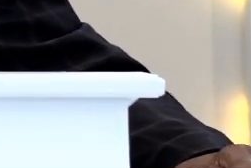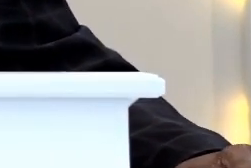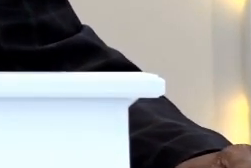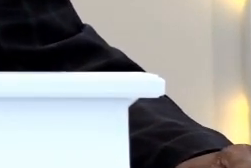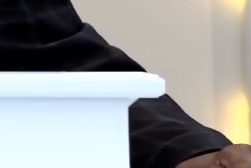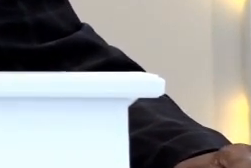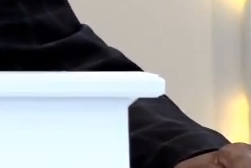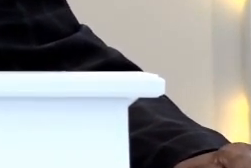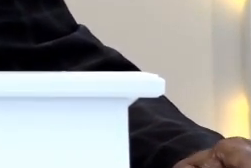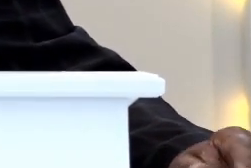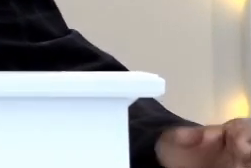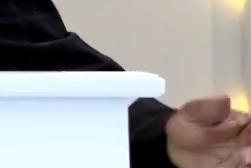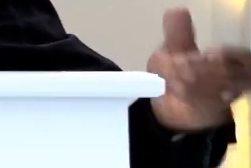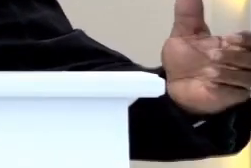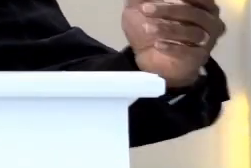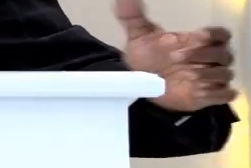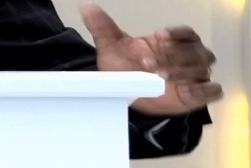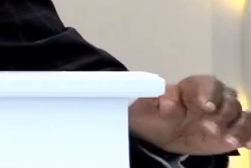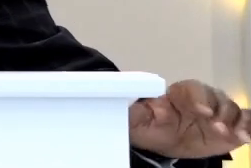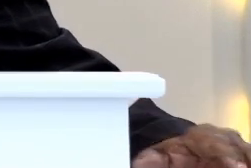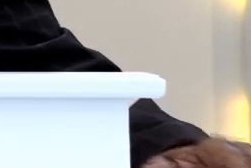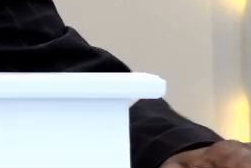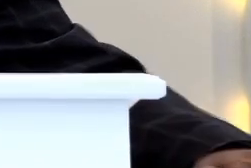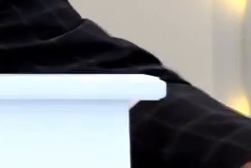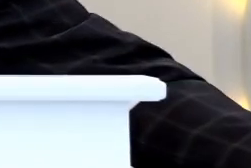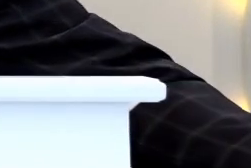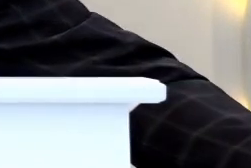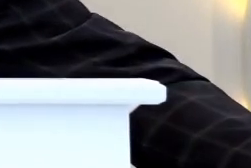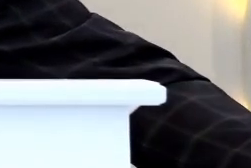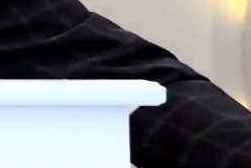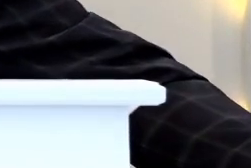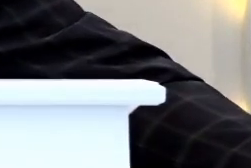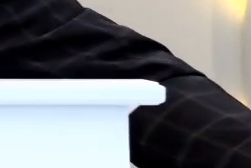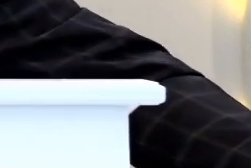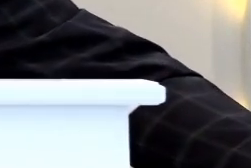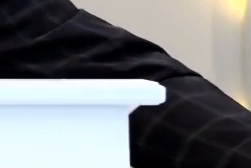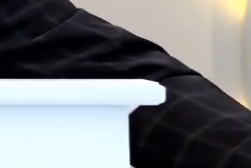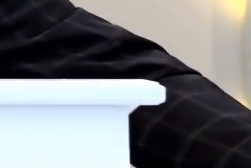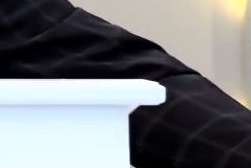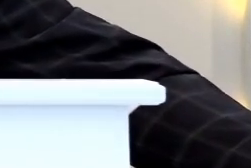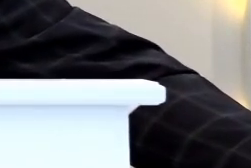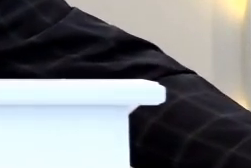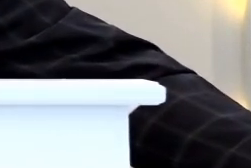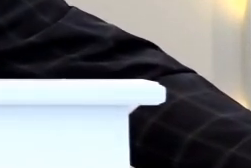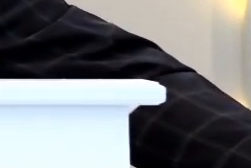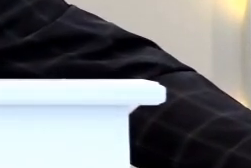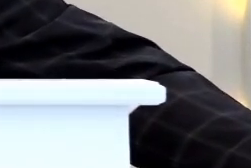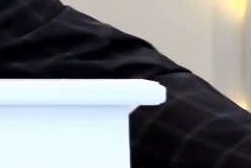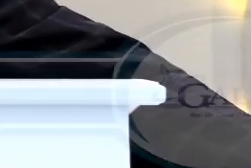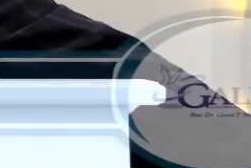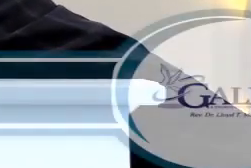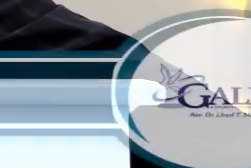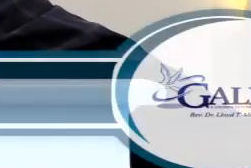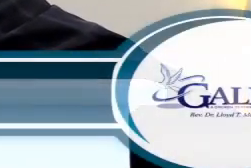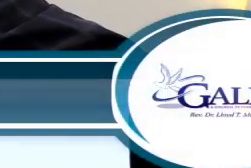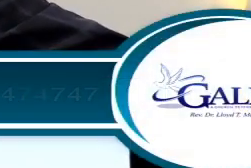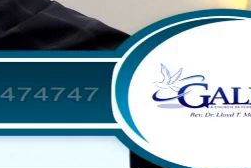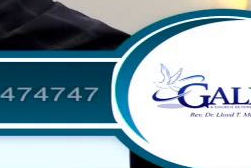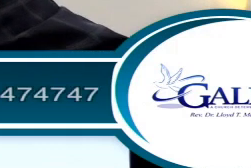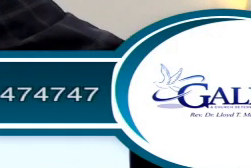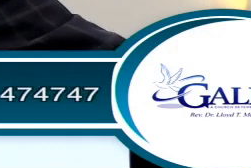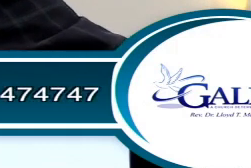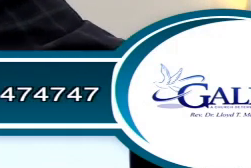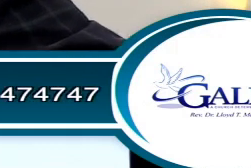this morning. Hallelujah, God. He is worthy to be praised. Bless the name of this Lord. Throughout this